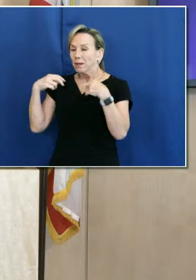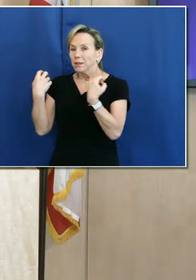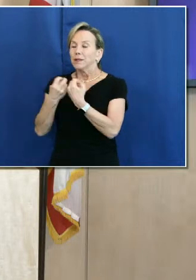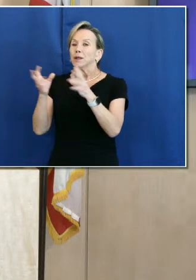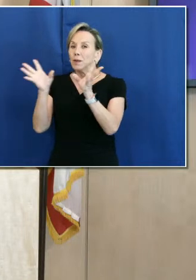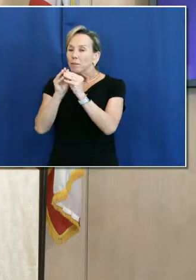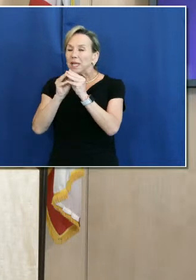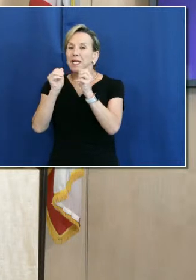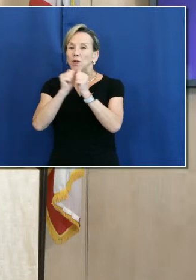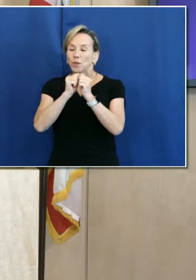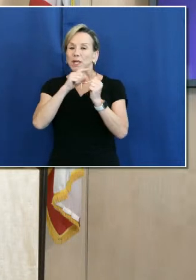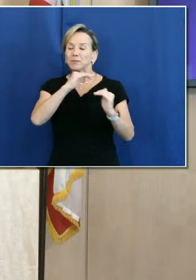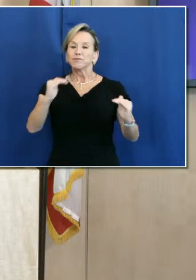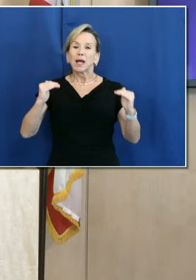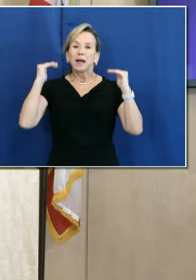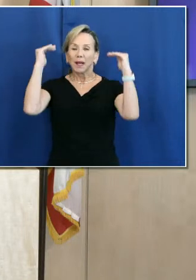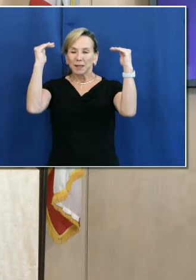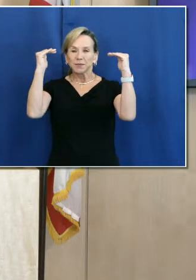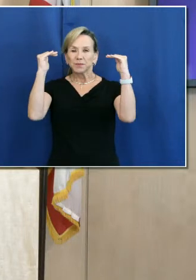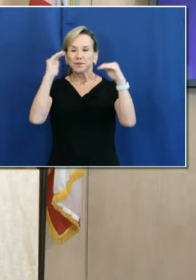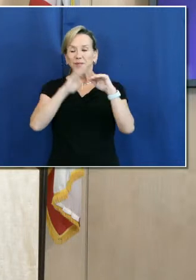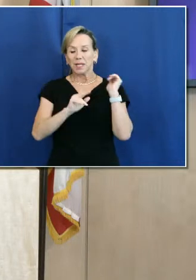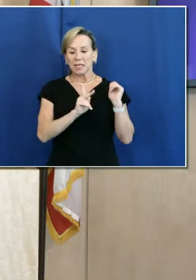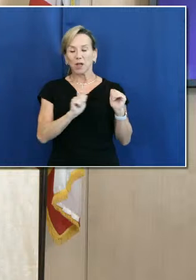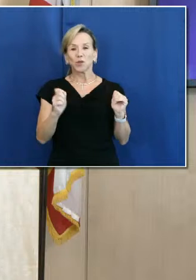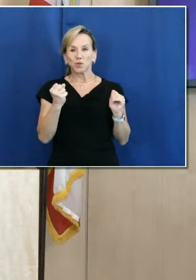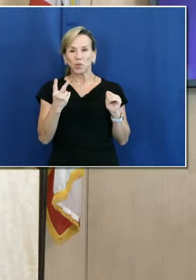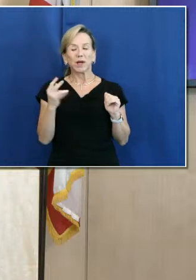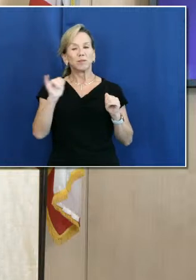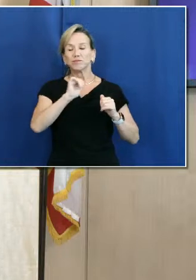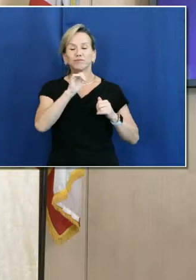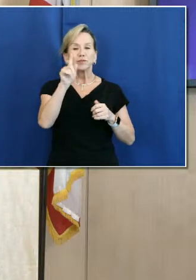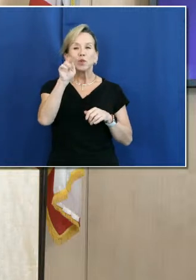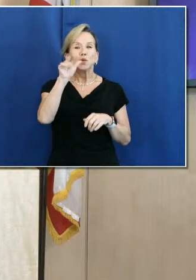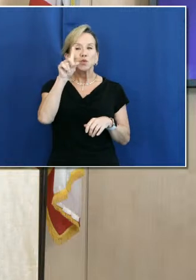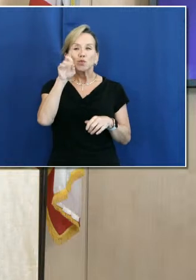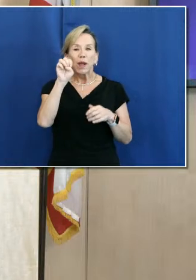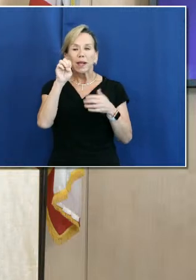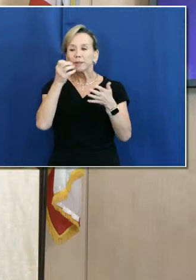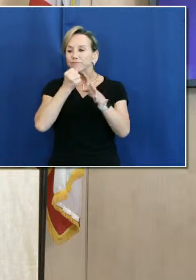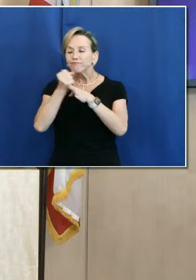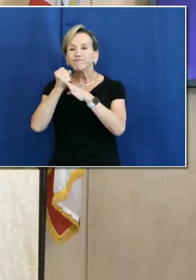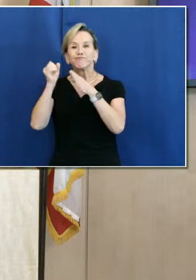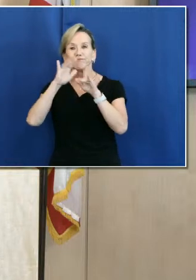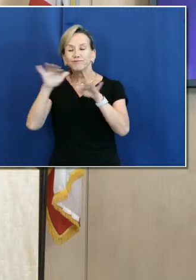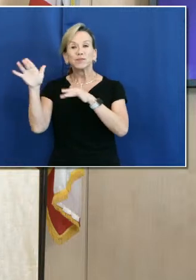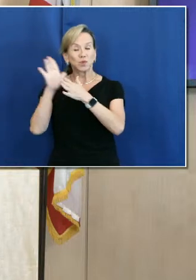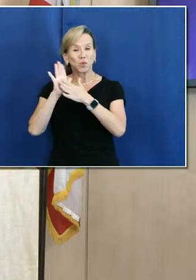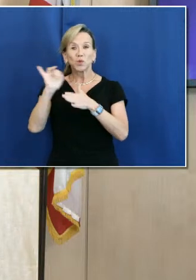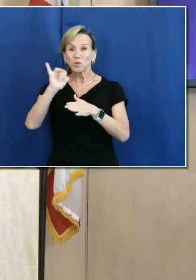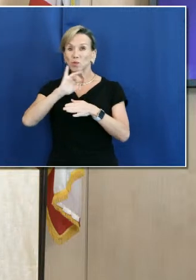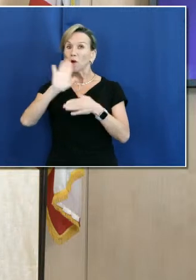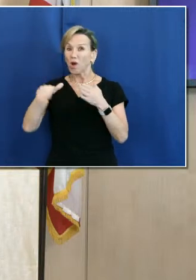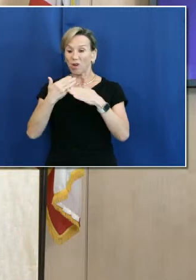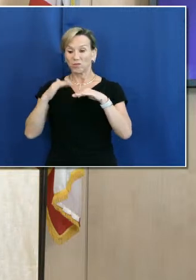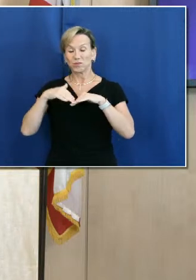our trade schools as well. And just emphasizing the things that I've just talked about, the big